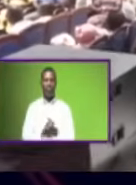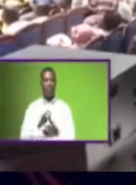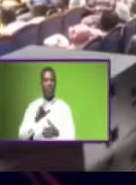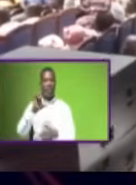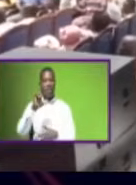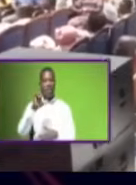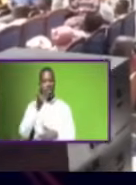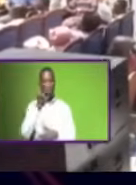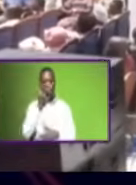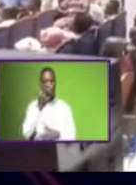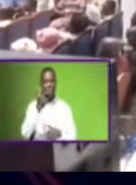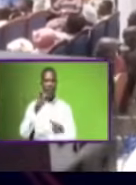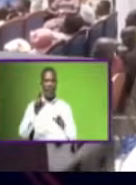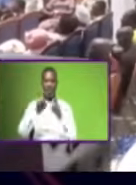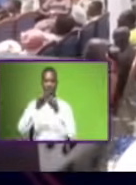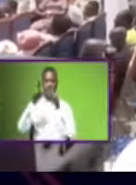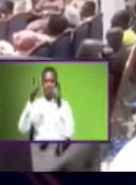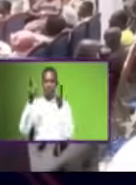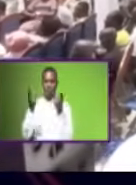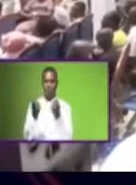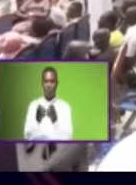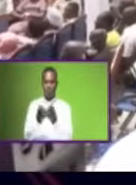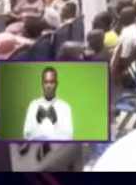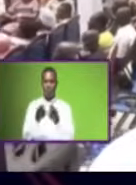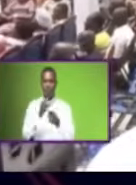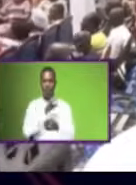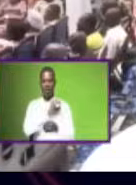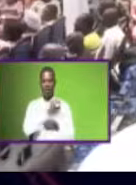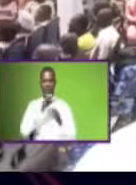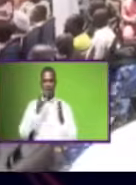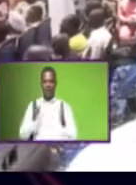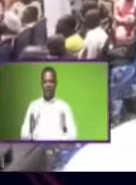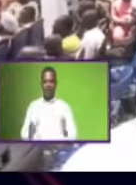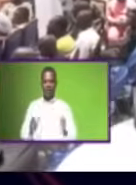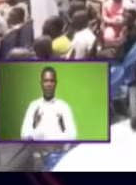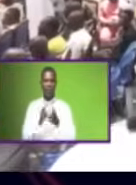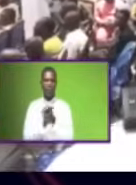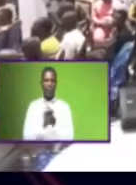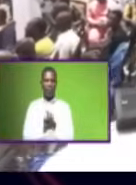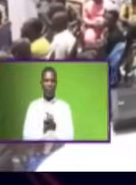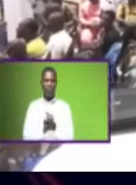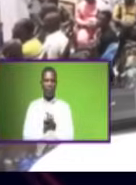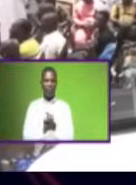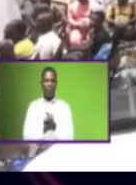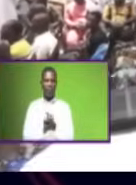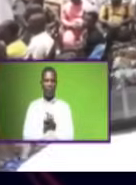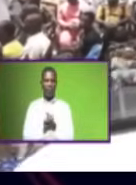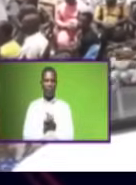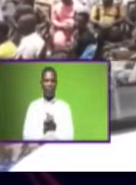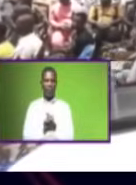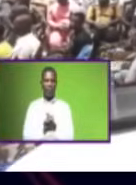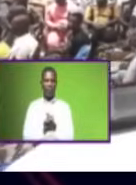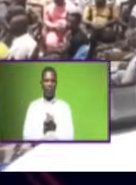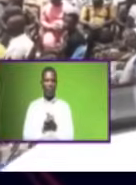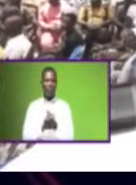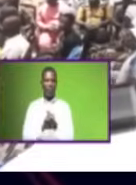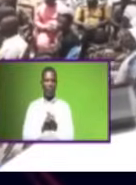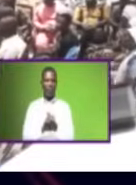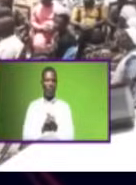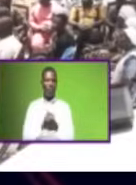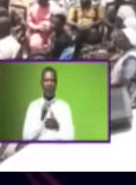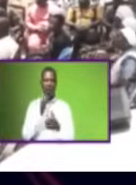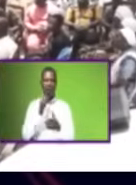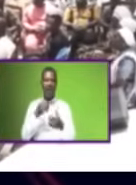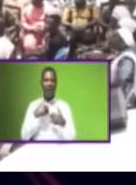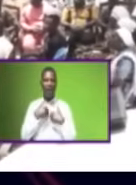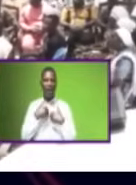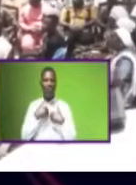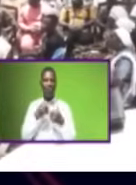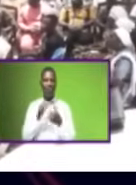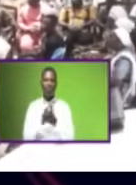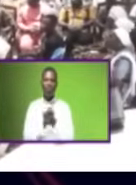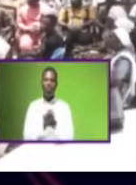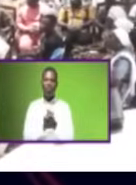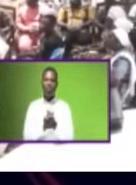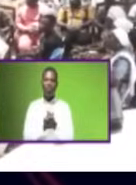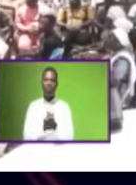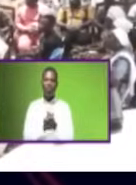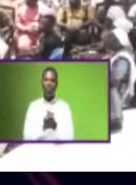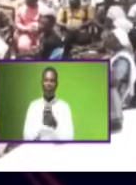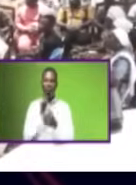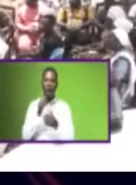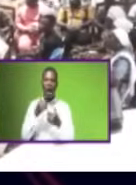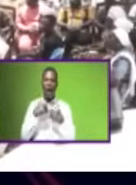And these are the third group of Christians. One Ebiniho. And these are the